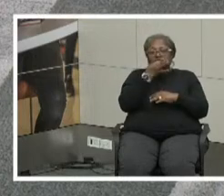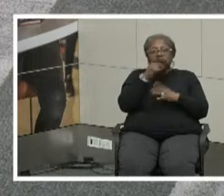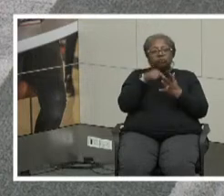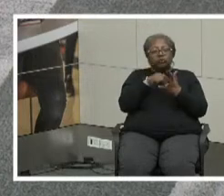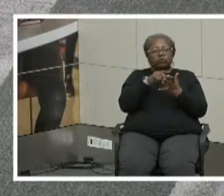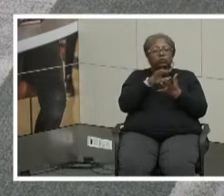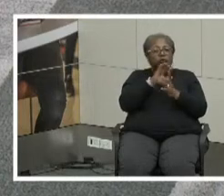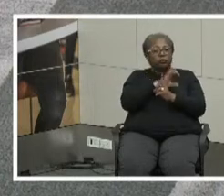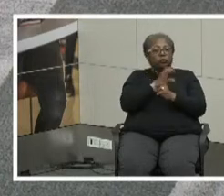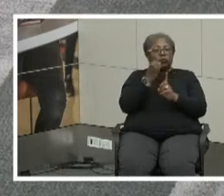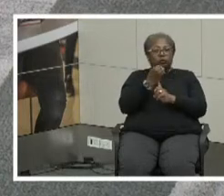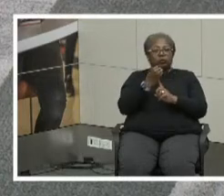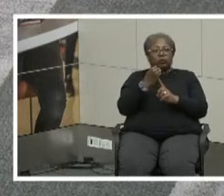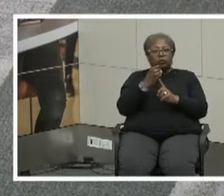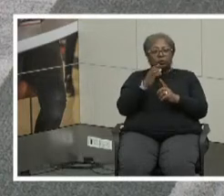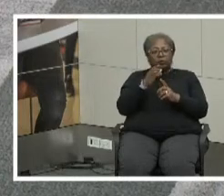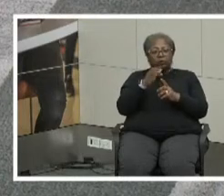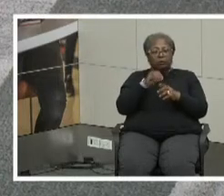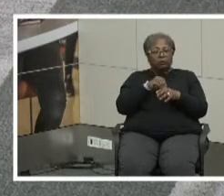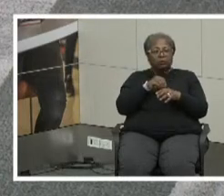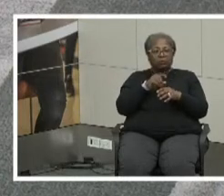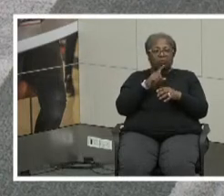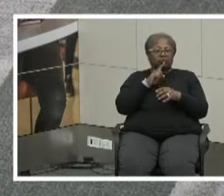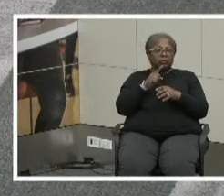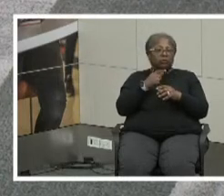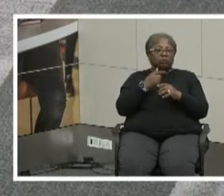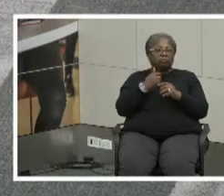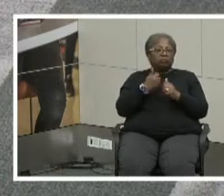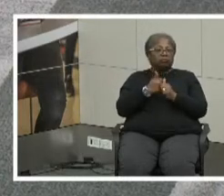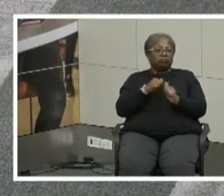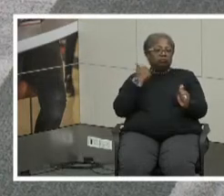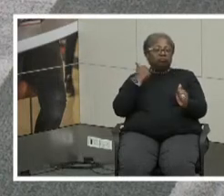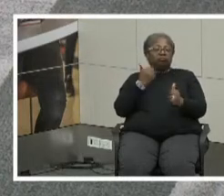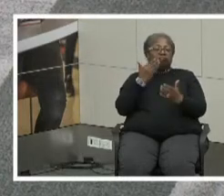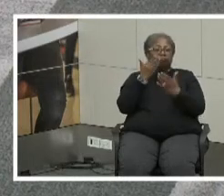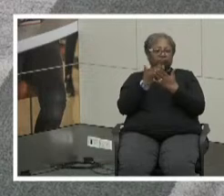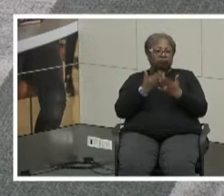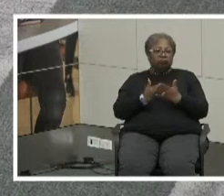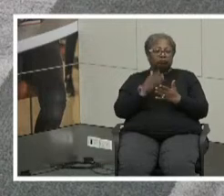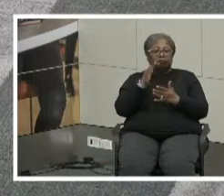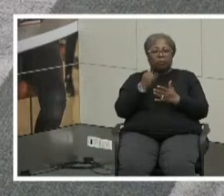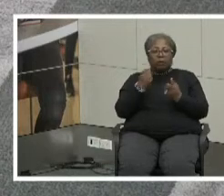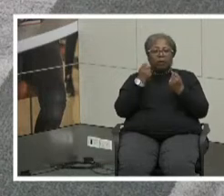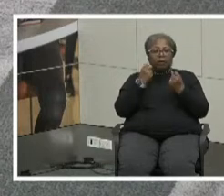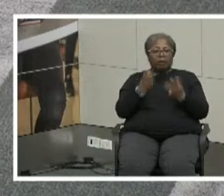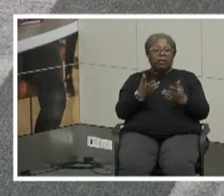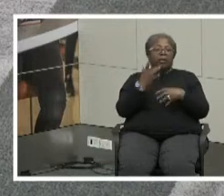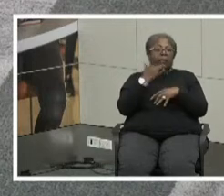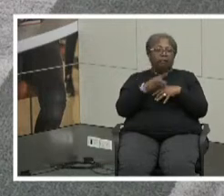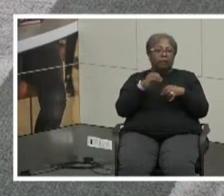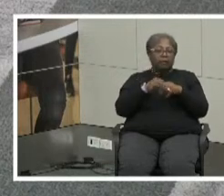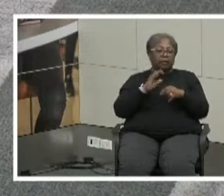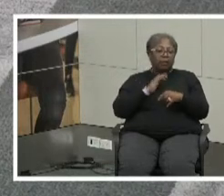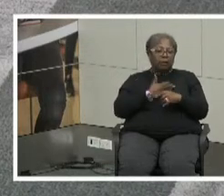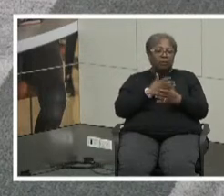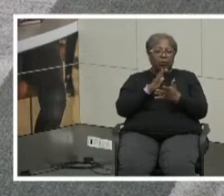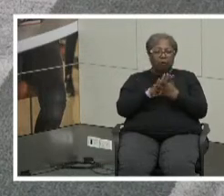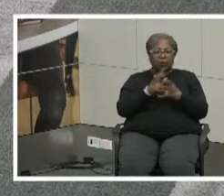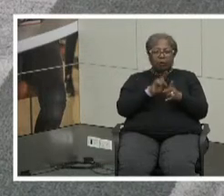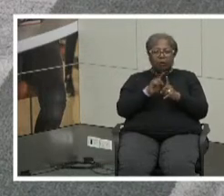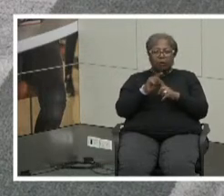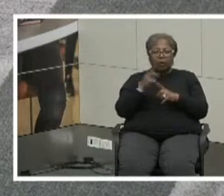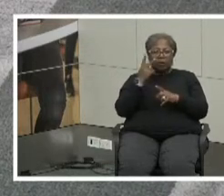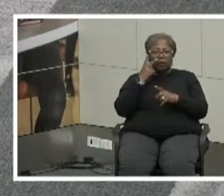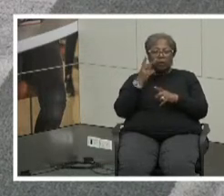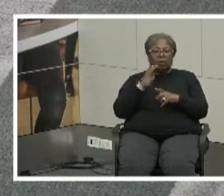of fear created by this Administration is pushing them away as evidenced by the alarming number of vacancies in our schools just take a look at